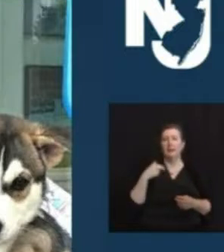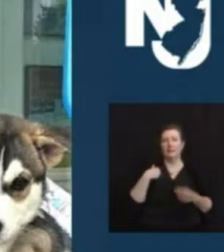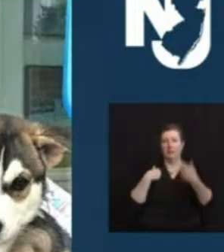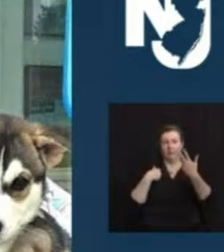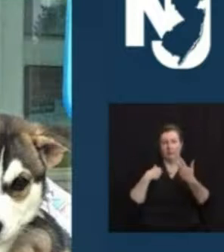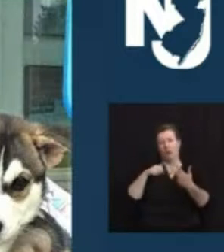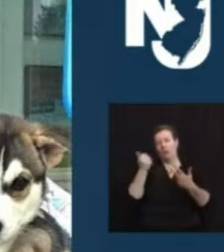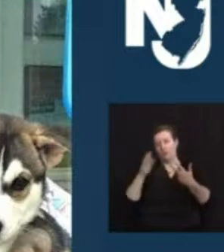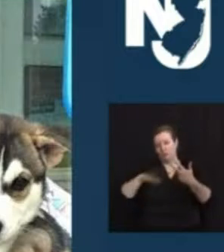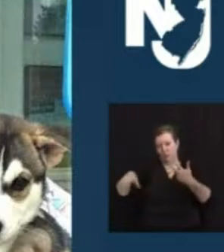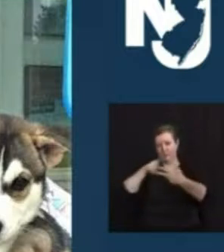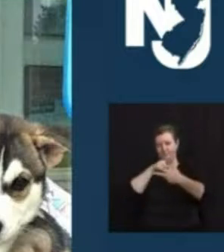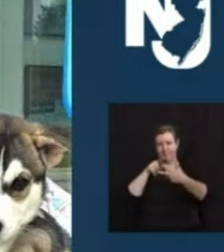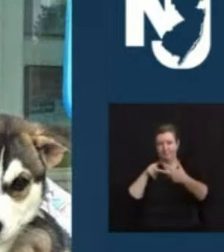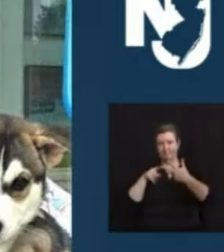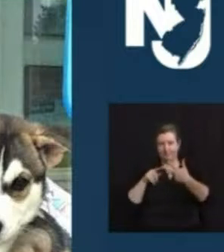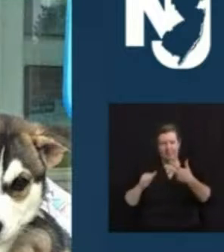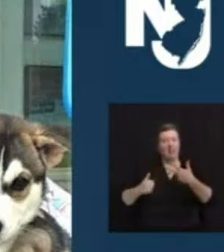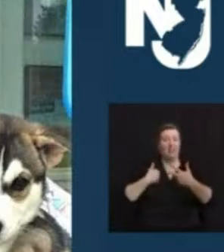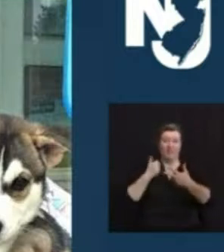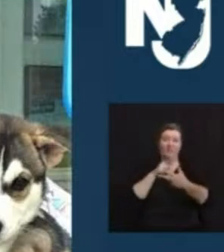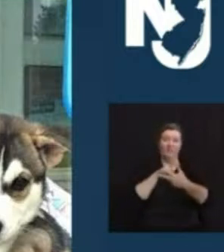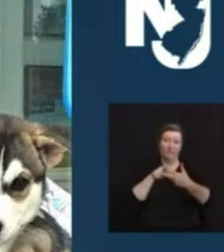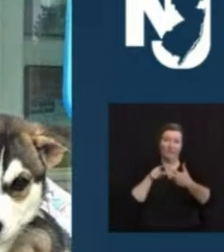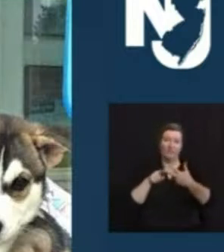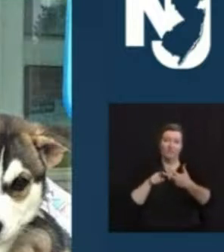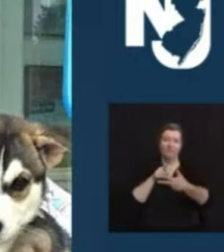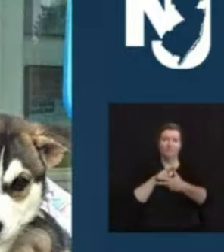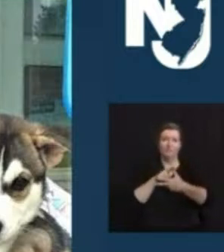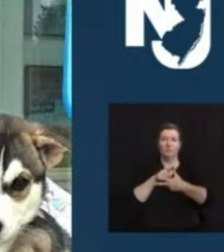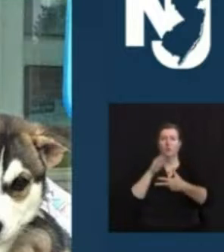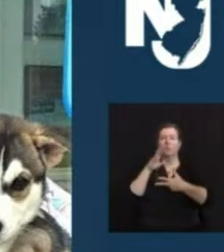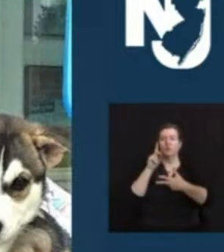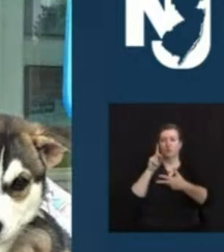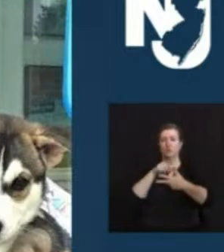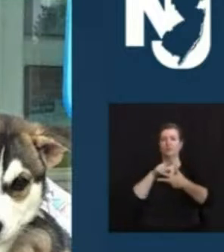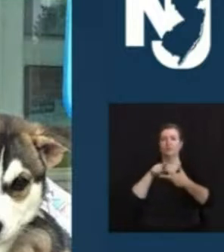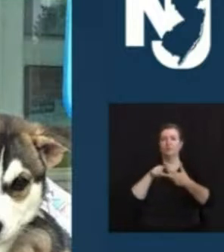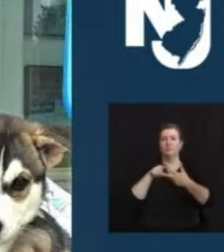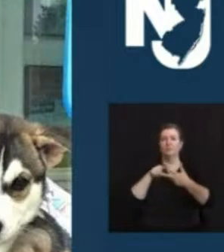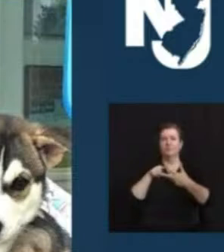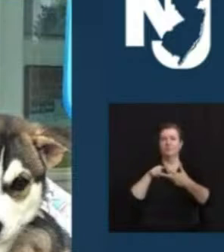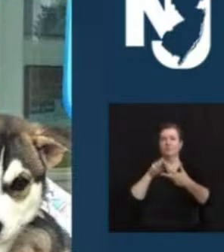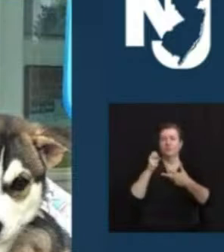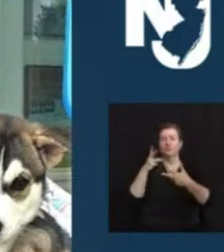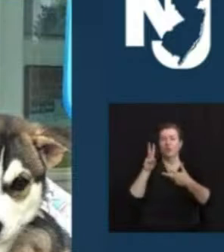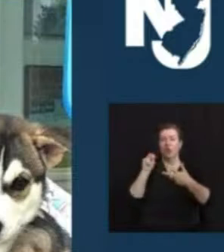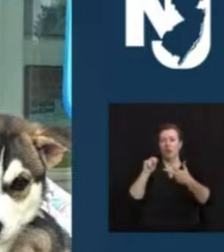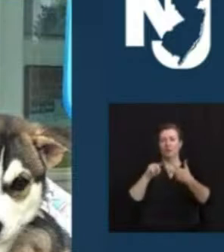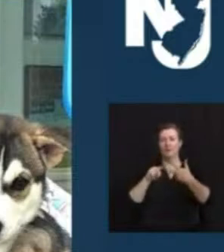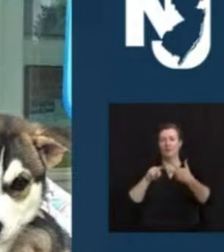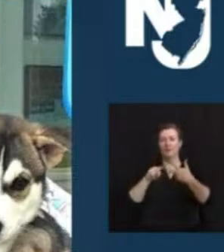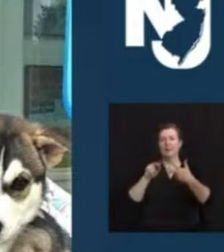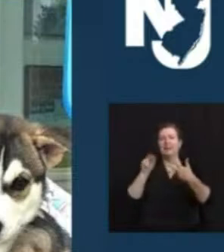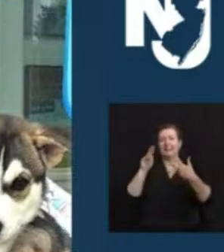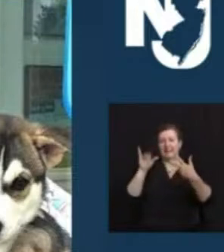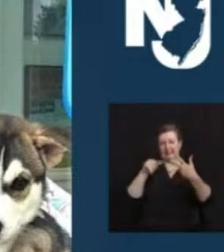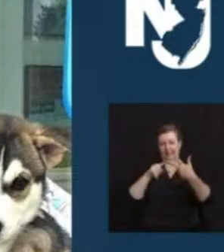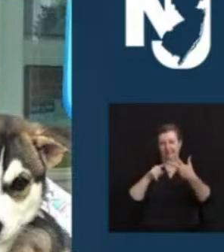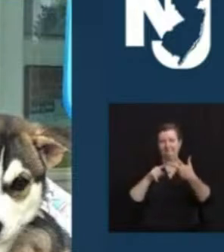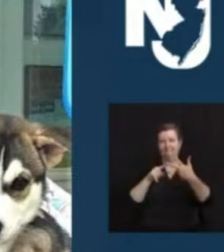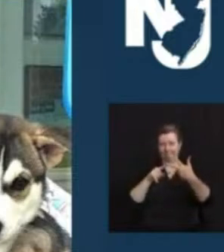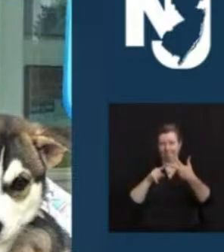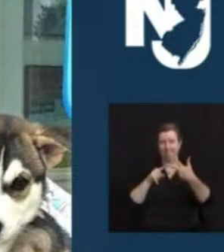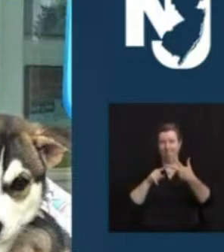great honor of speaking with Nancy on Friday, and their families, which includes Carolyn's grandchildren and Penny's nephew and niece,